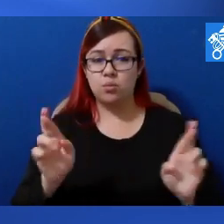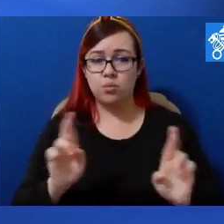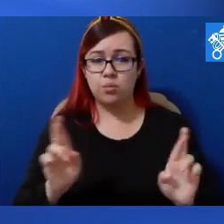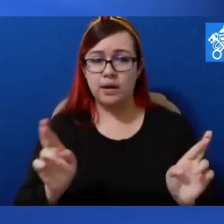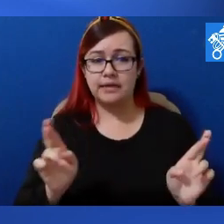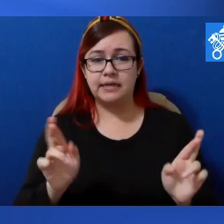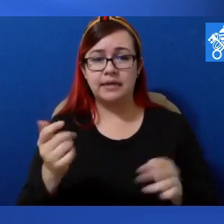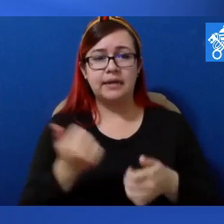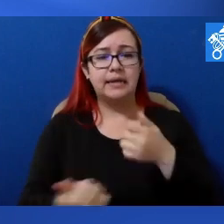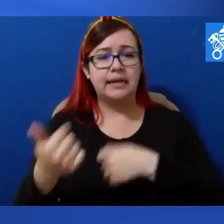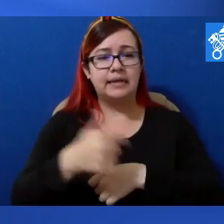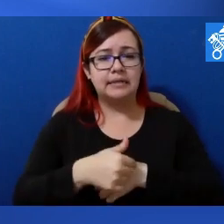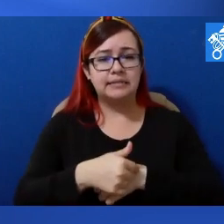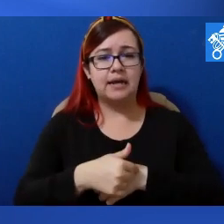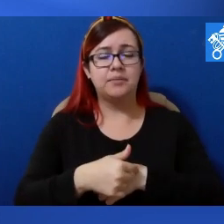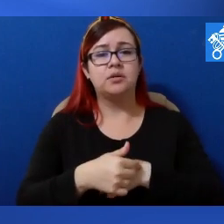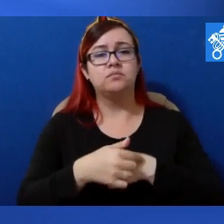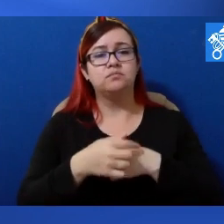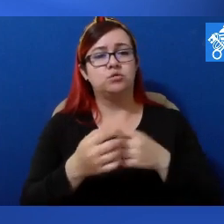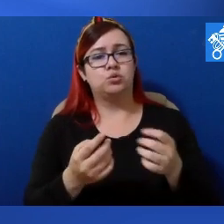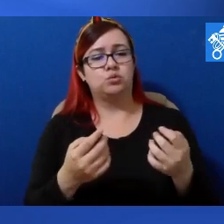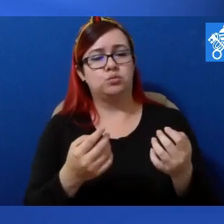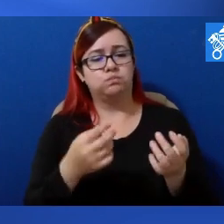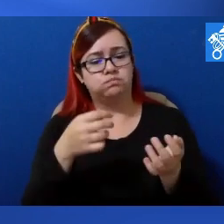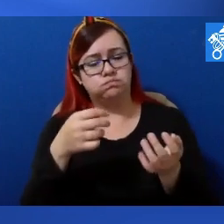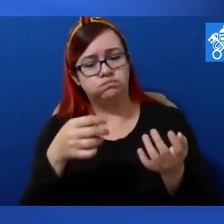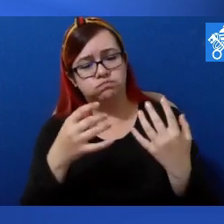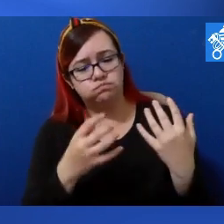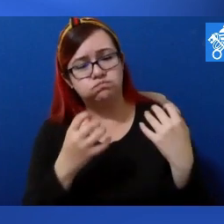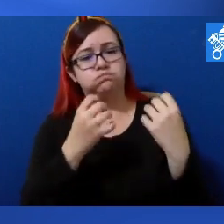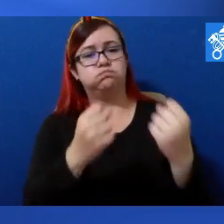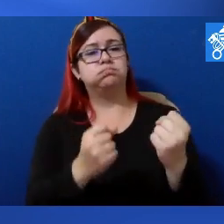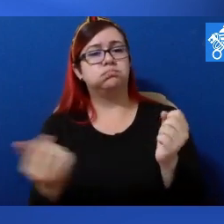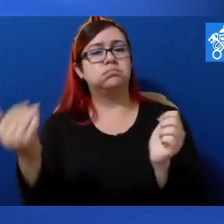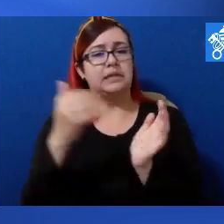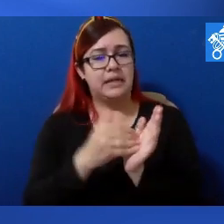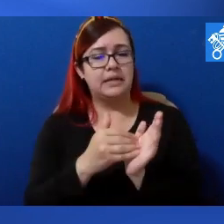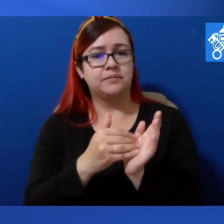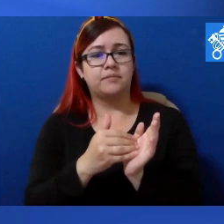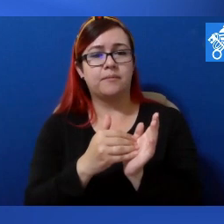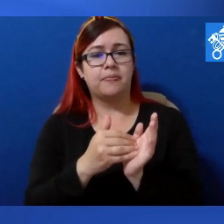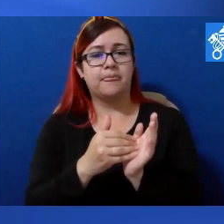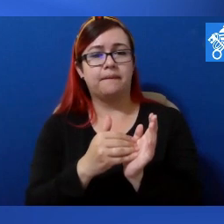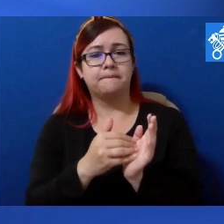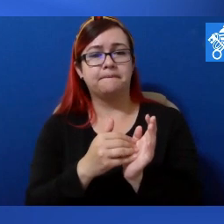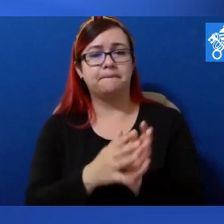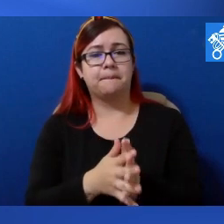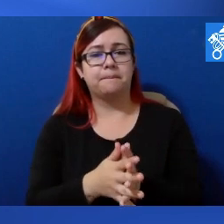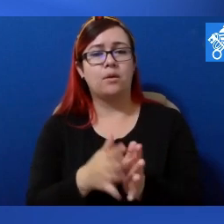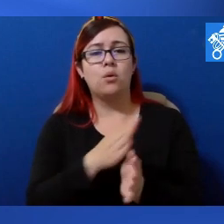If we are ready all the time to rise whenever we are tempted or when we fall, we must never